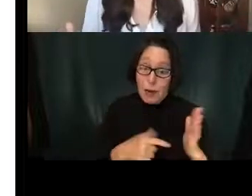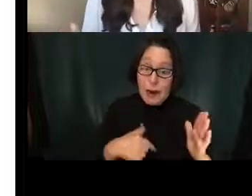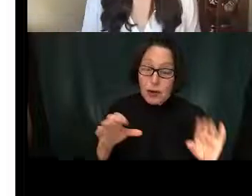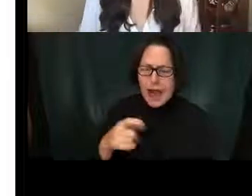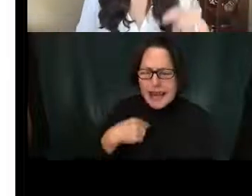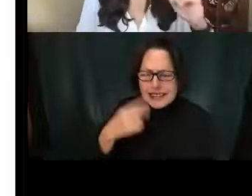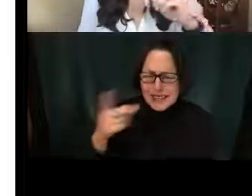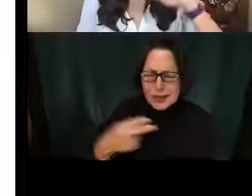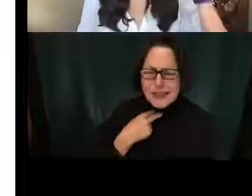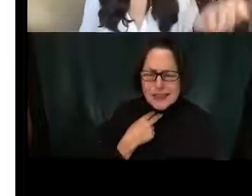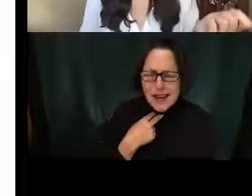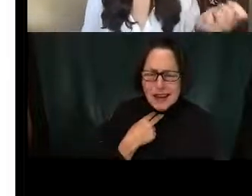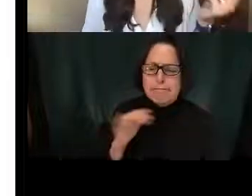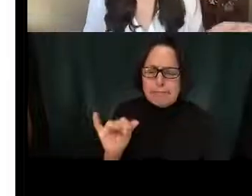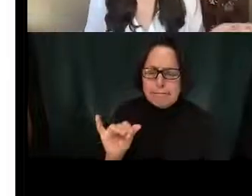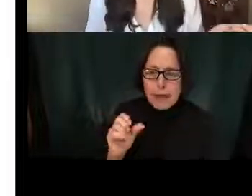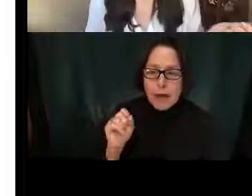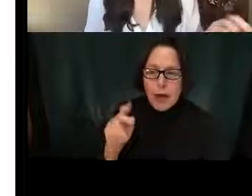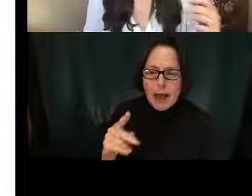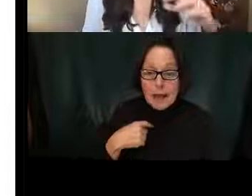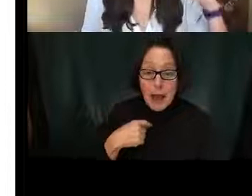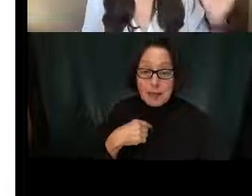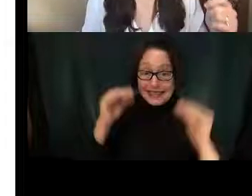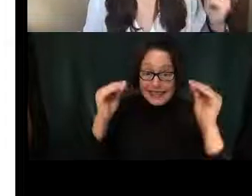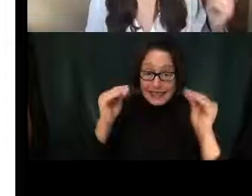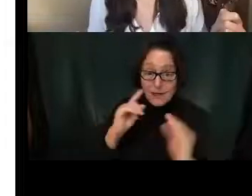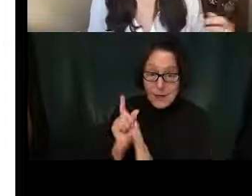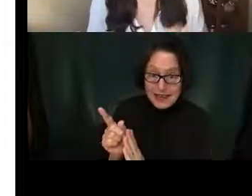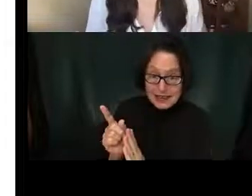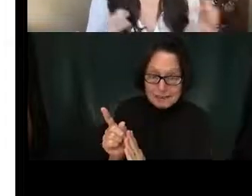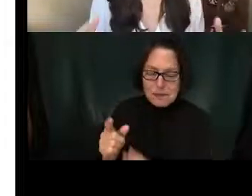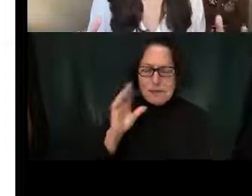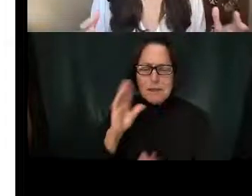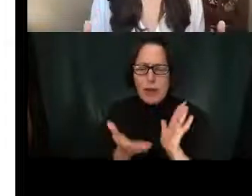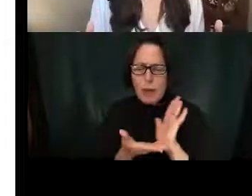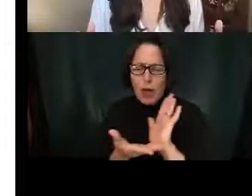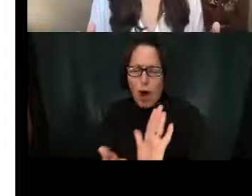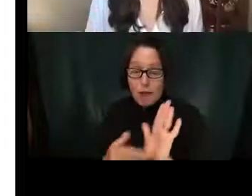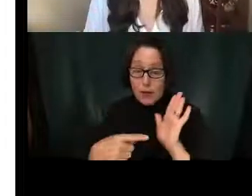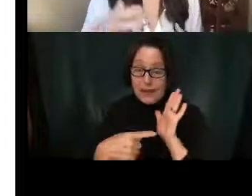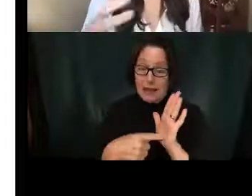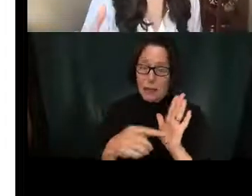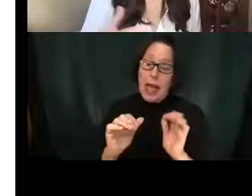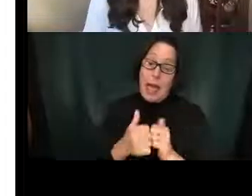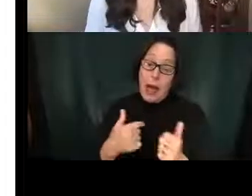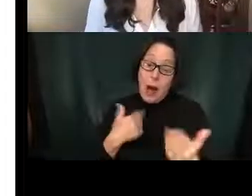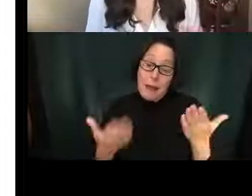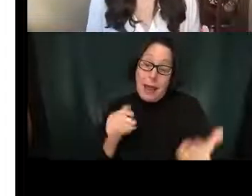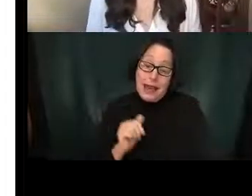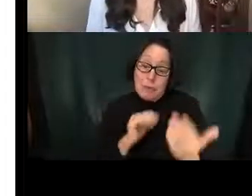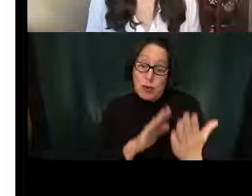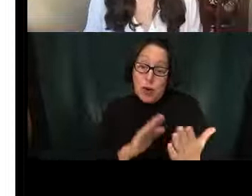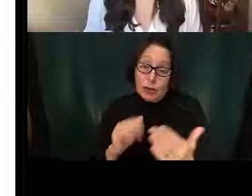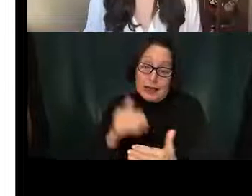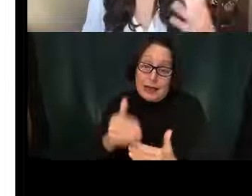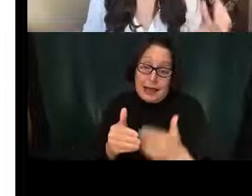you're stuck. I'm going to put, my teaching hat on, or I'm going to offer you an example of how I might approach the next step in looking at this